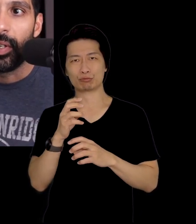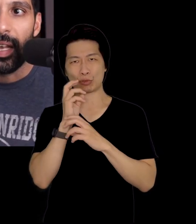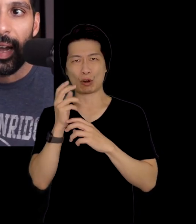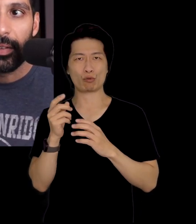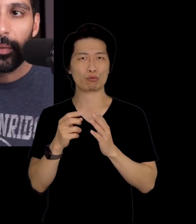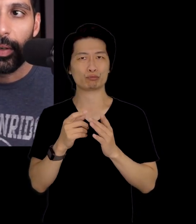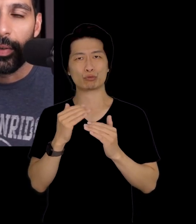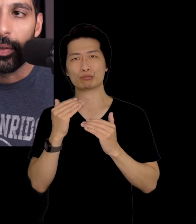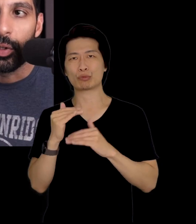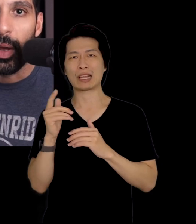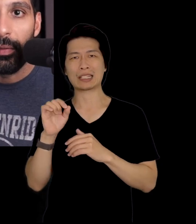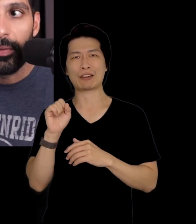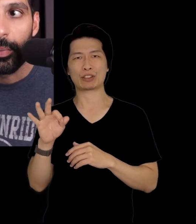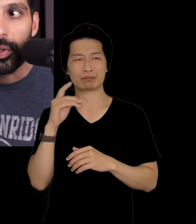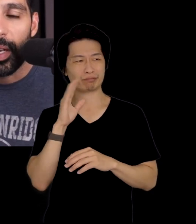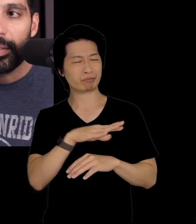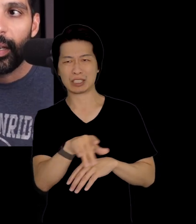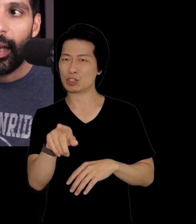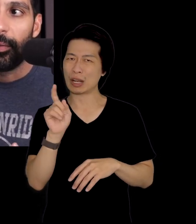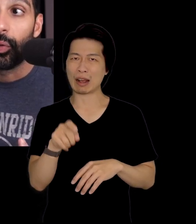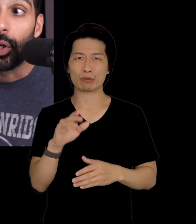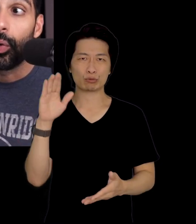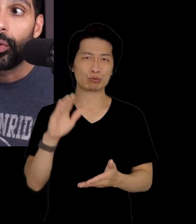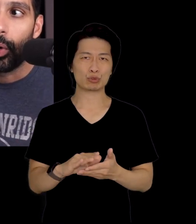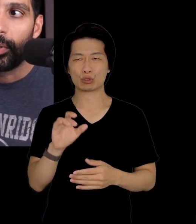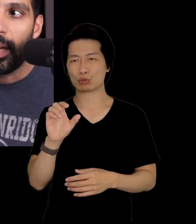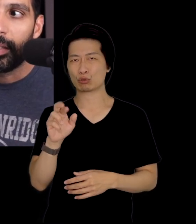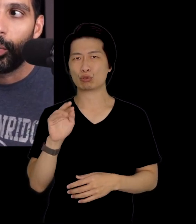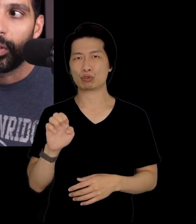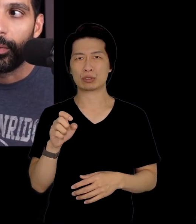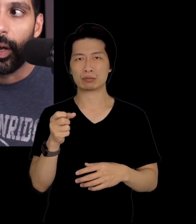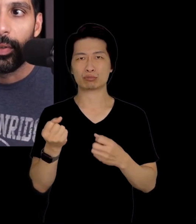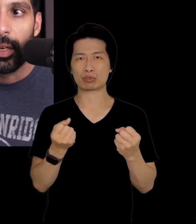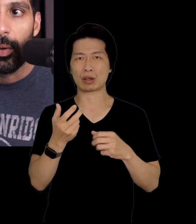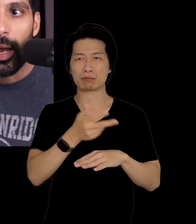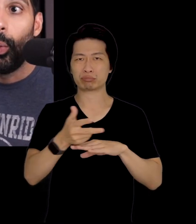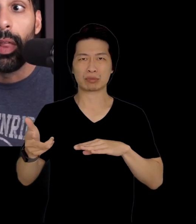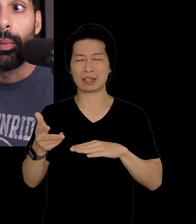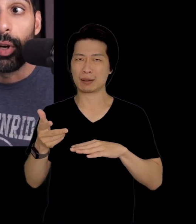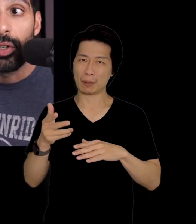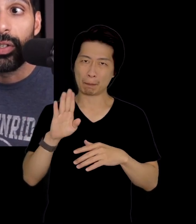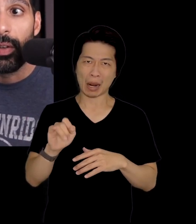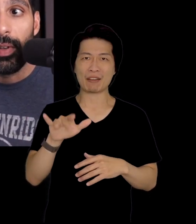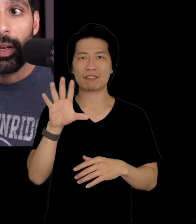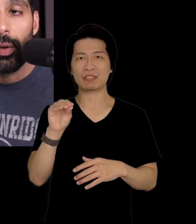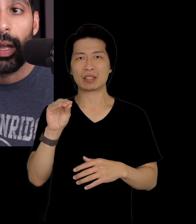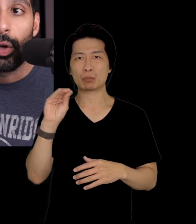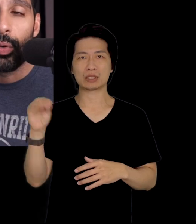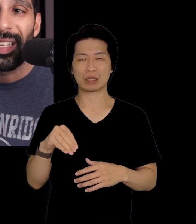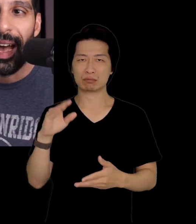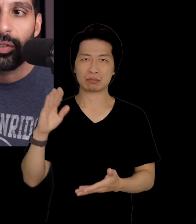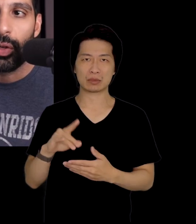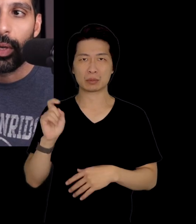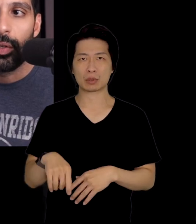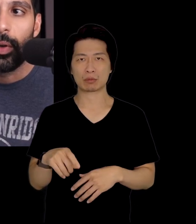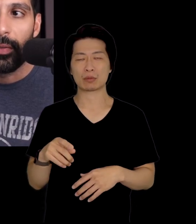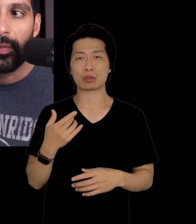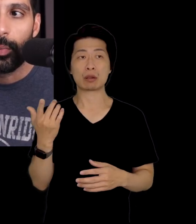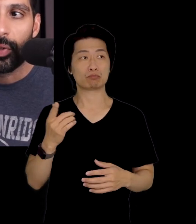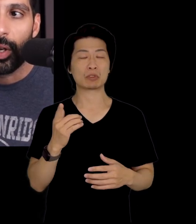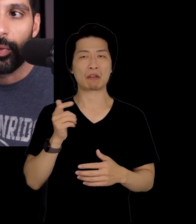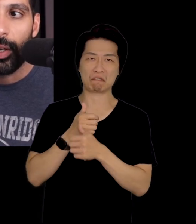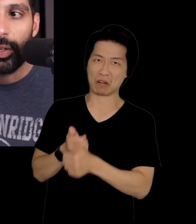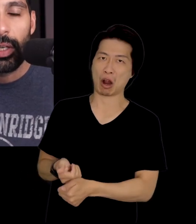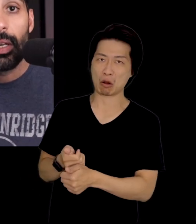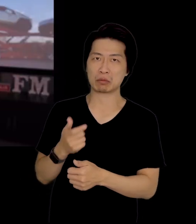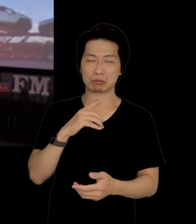reduce its active fleet of vehicles by 50% after a Cruise robotaxi was involved in a crash with an emergency vehicle, and Cruise has agreed to a